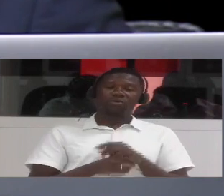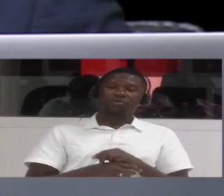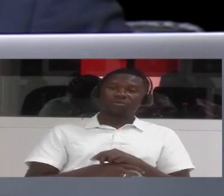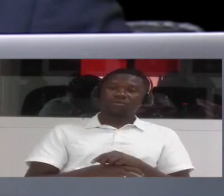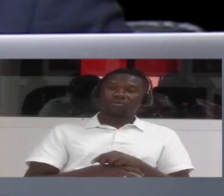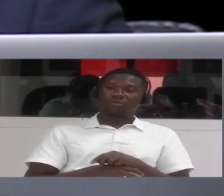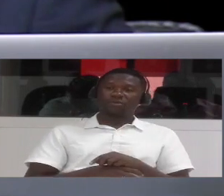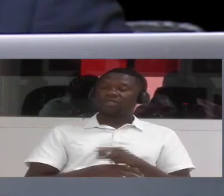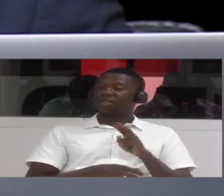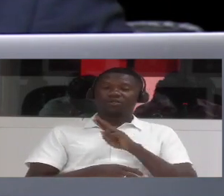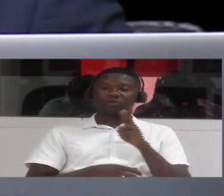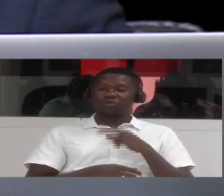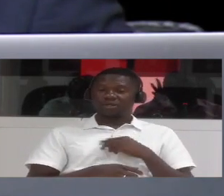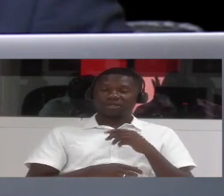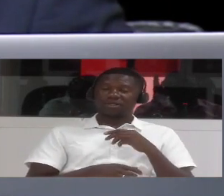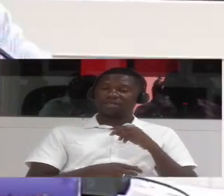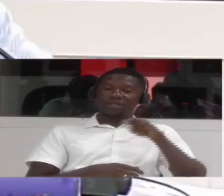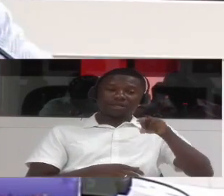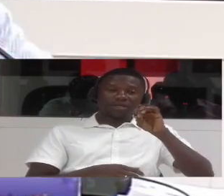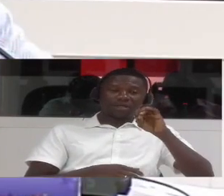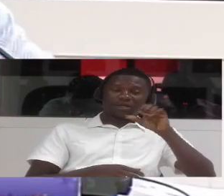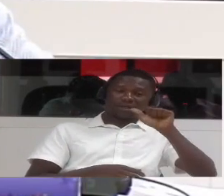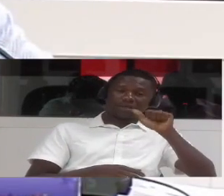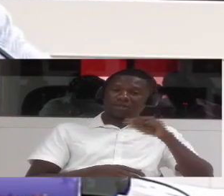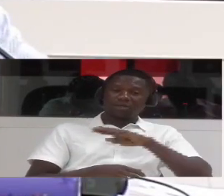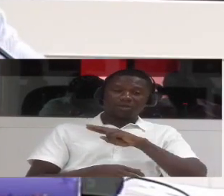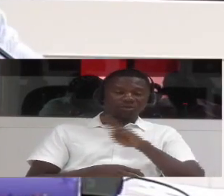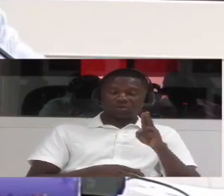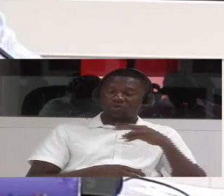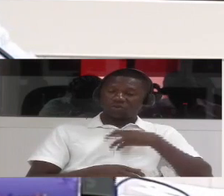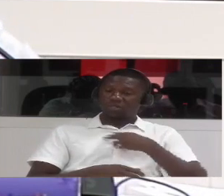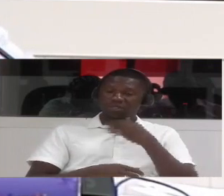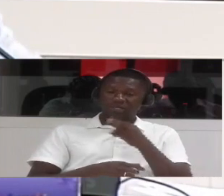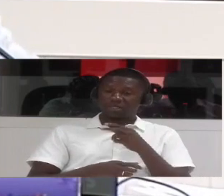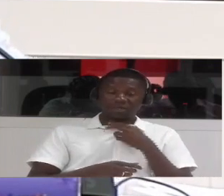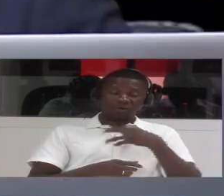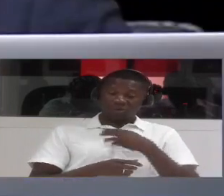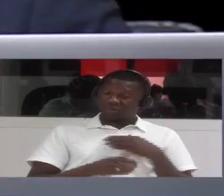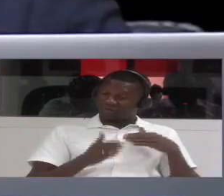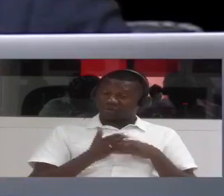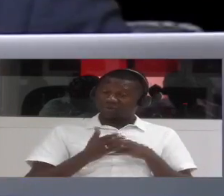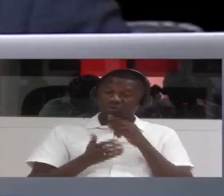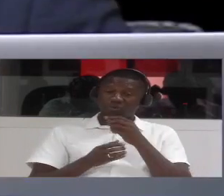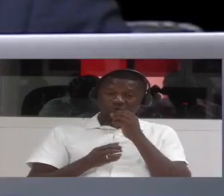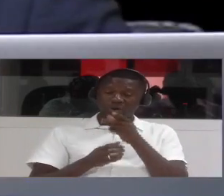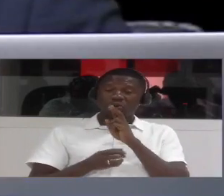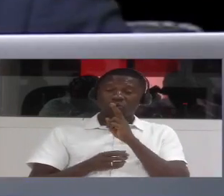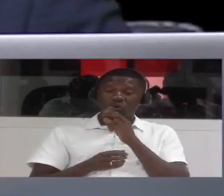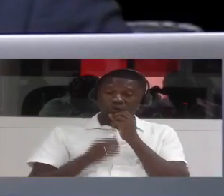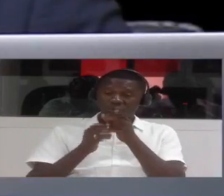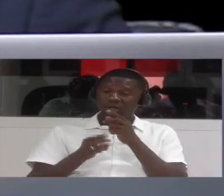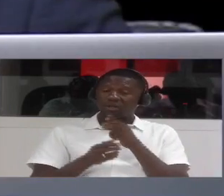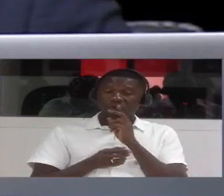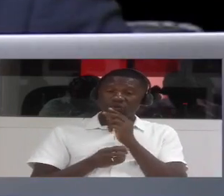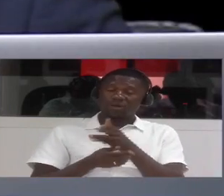NIA or the Gambia police at the time of JAMMEH? No. Interesting. Let's move on to 13 June